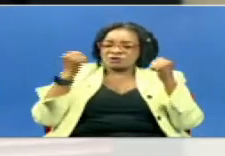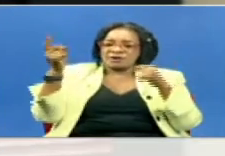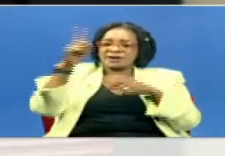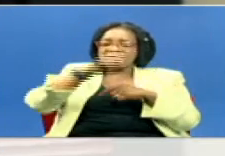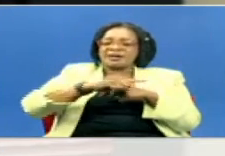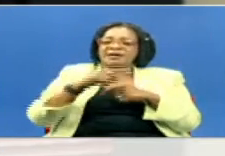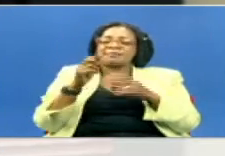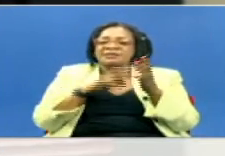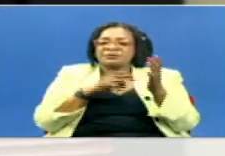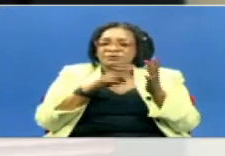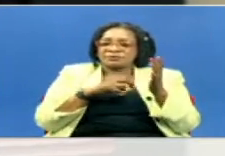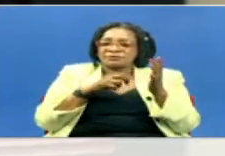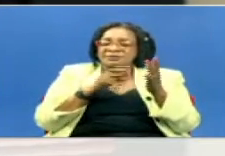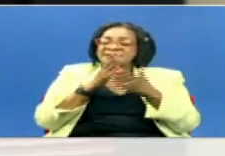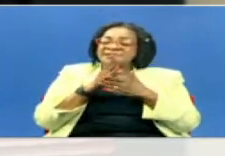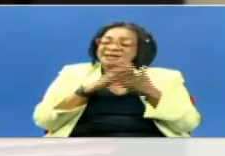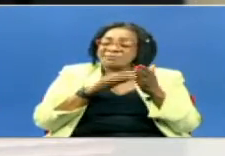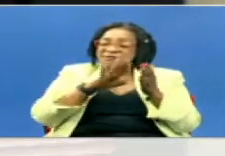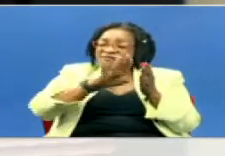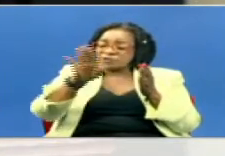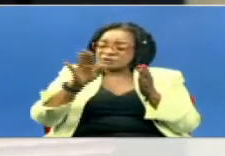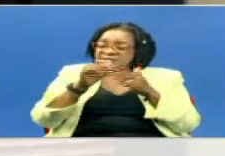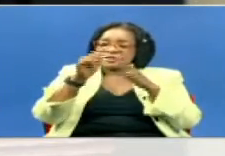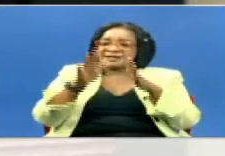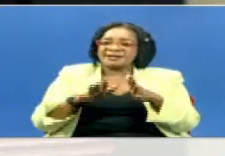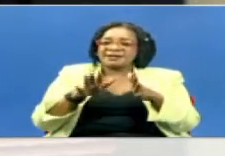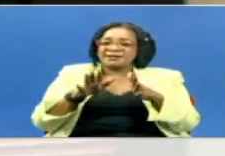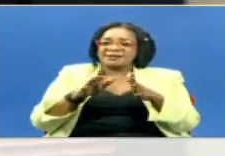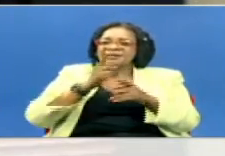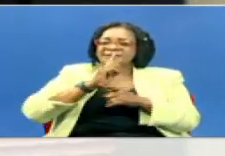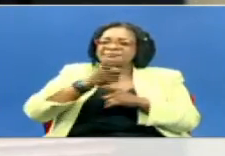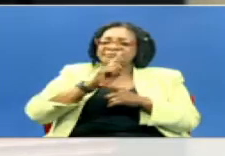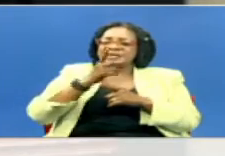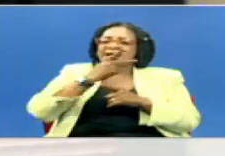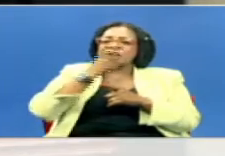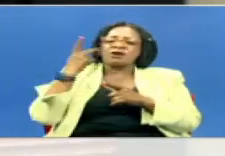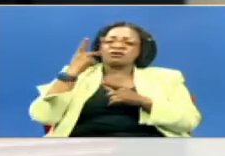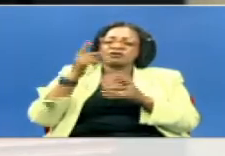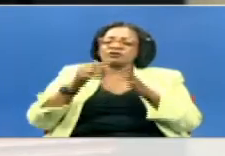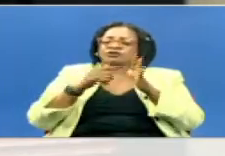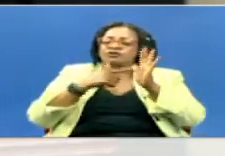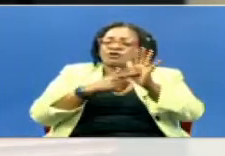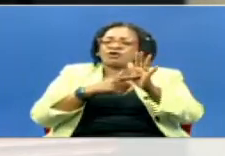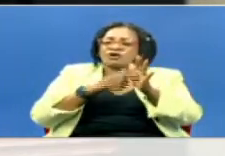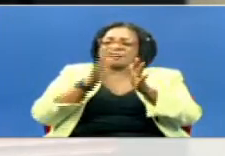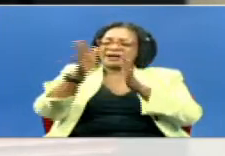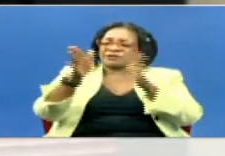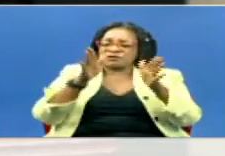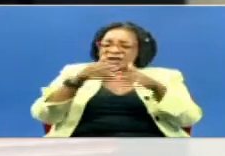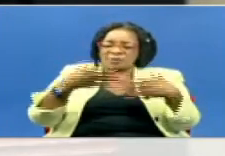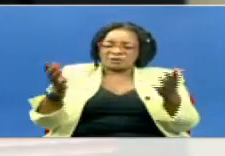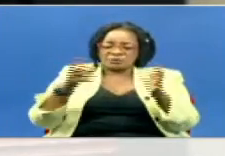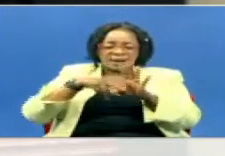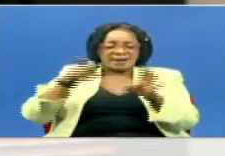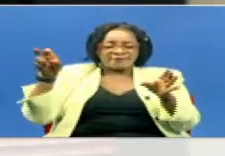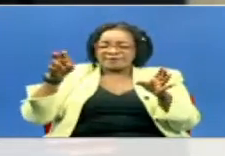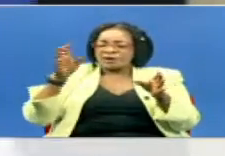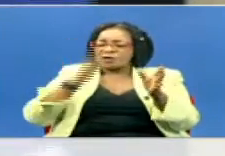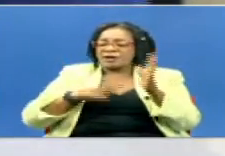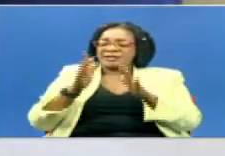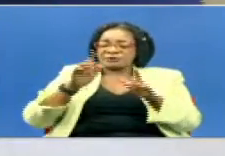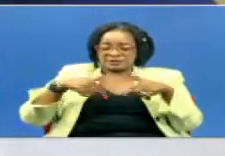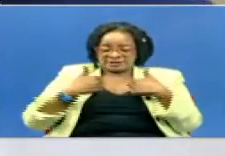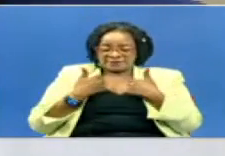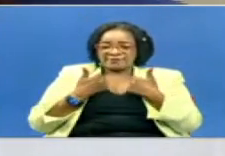Machakos. And some of those leaders gave me an ultimatum. Kalonzo, show the direction. Otherwise, you are going to leave. We are going to organize ourselves. And